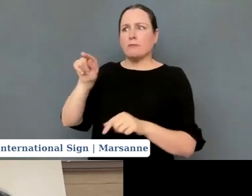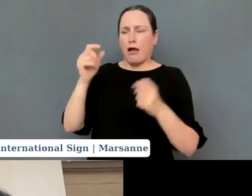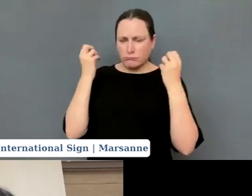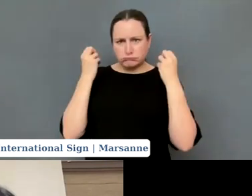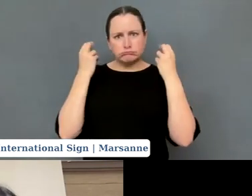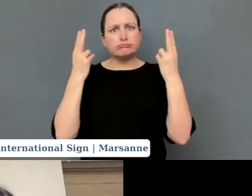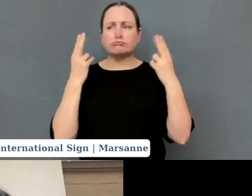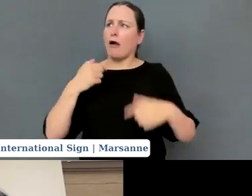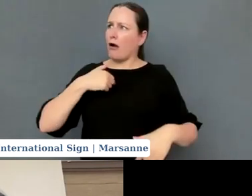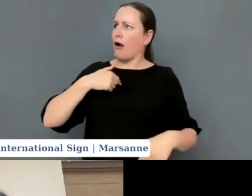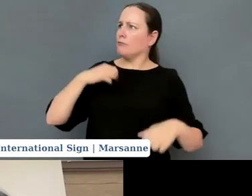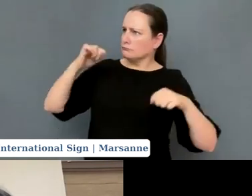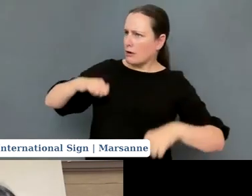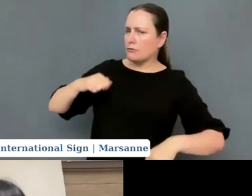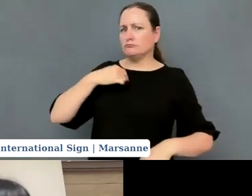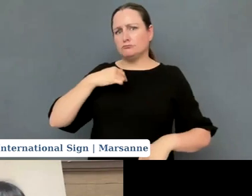their right